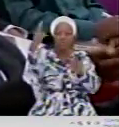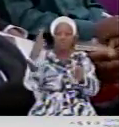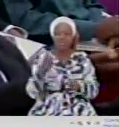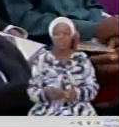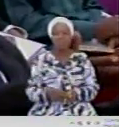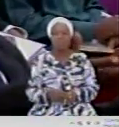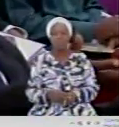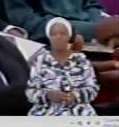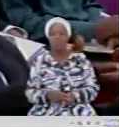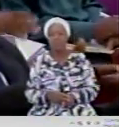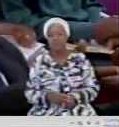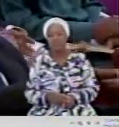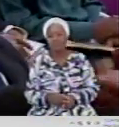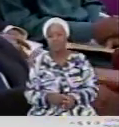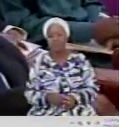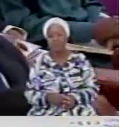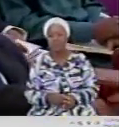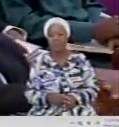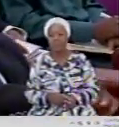name.